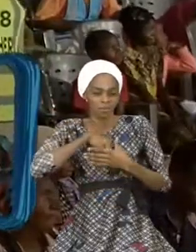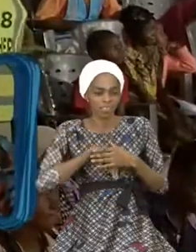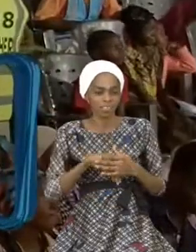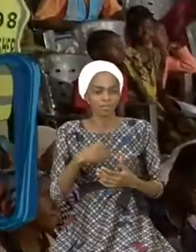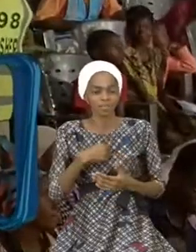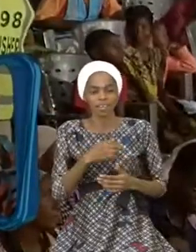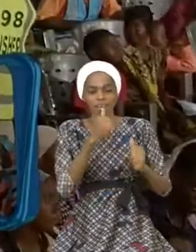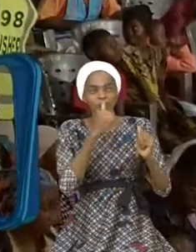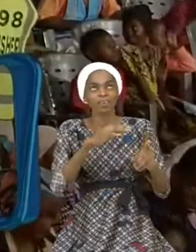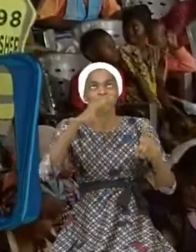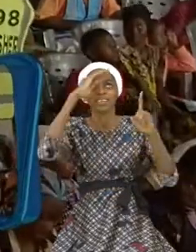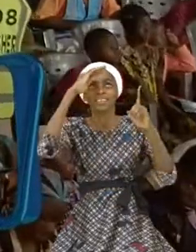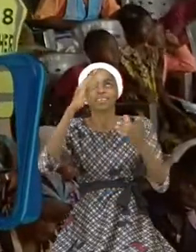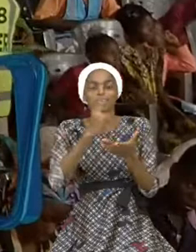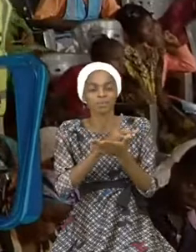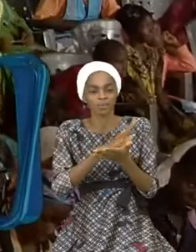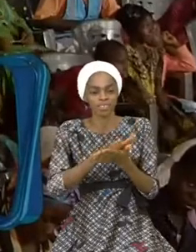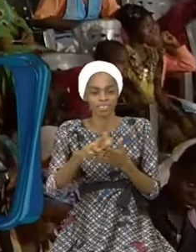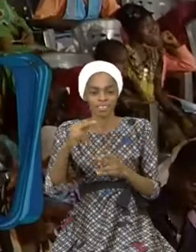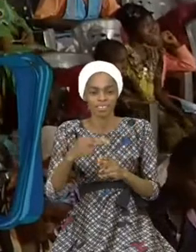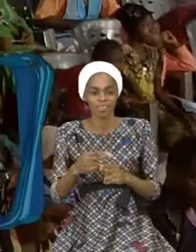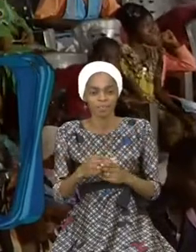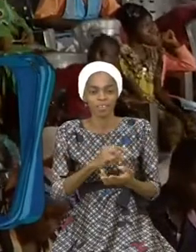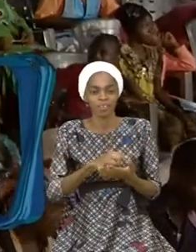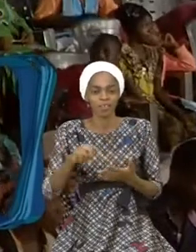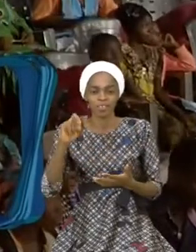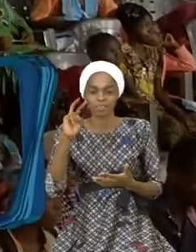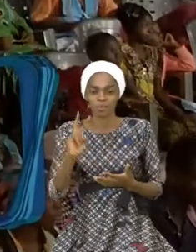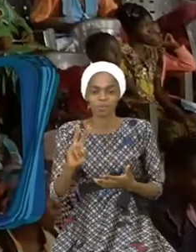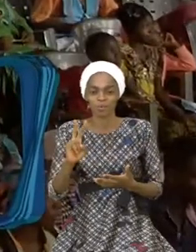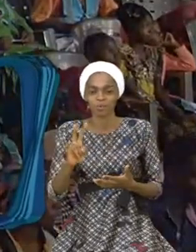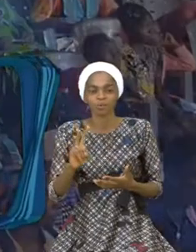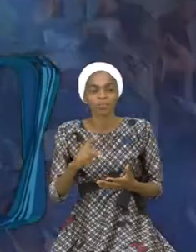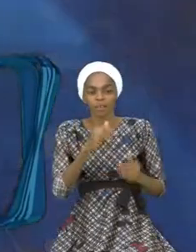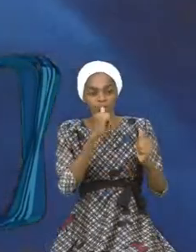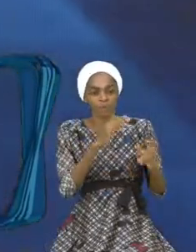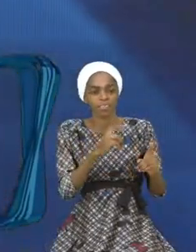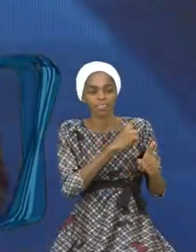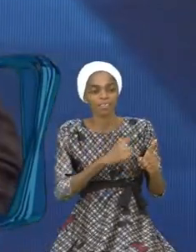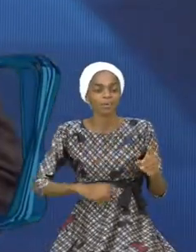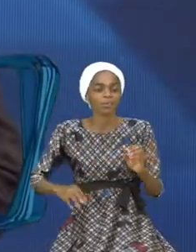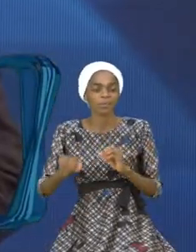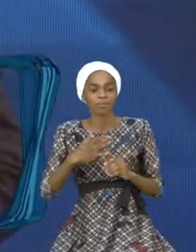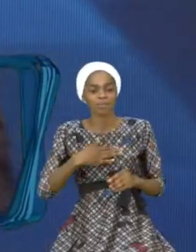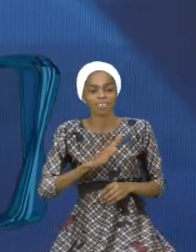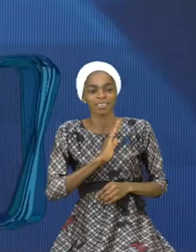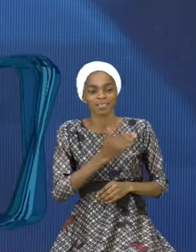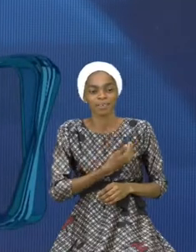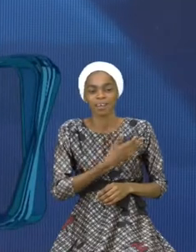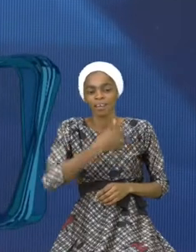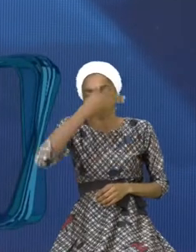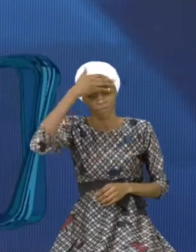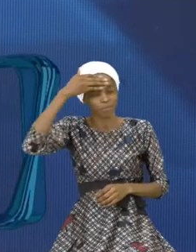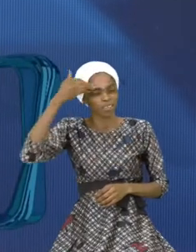bless is holy name look at verse 2 it says bless the lord o my soul and